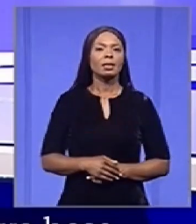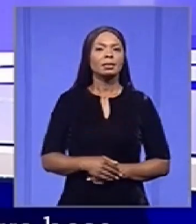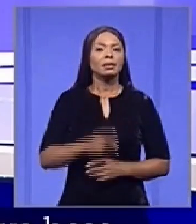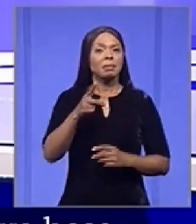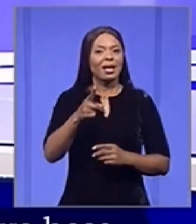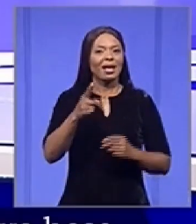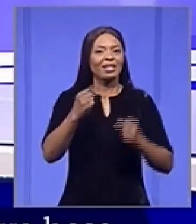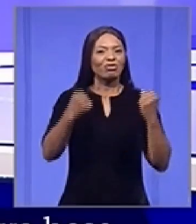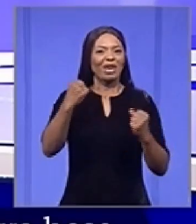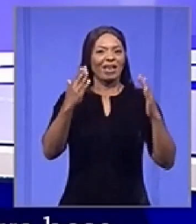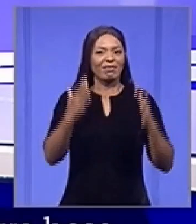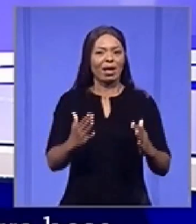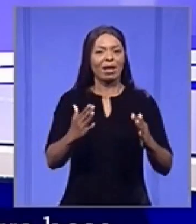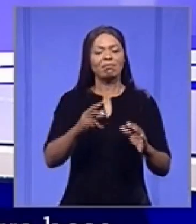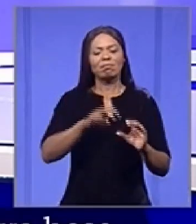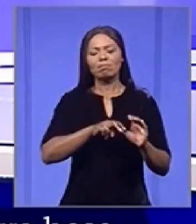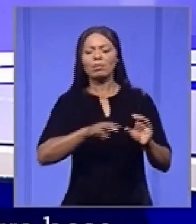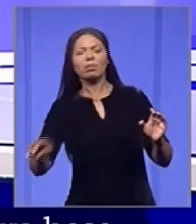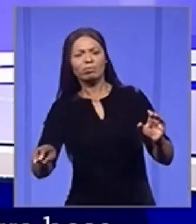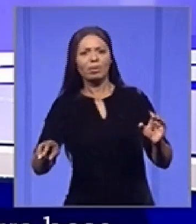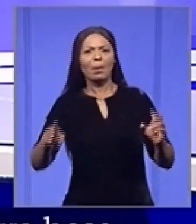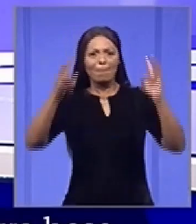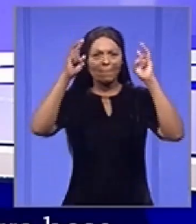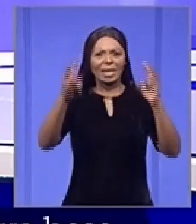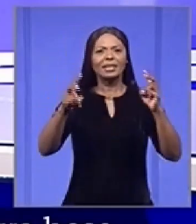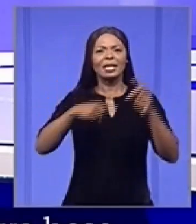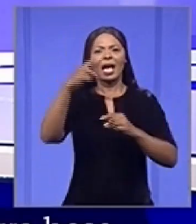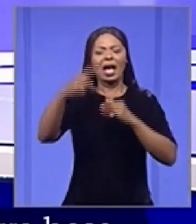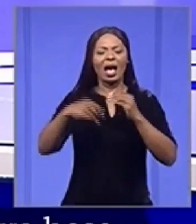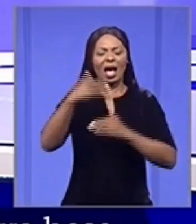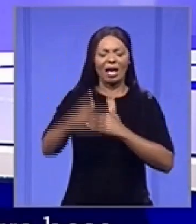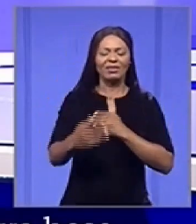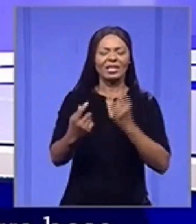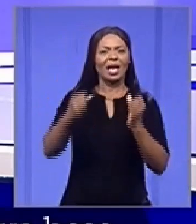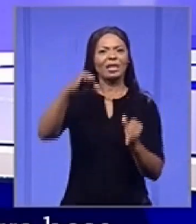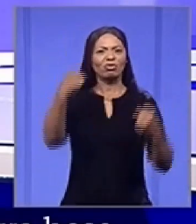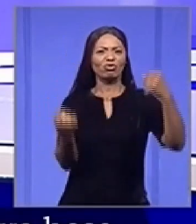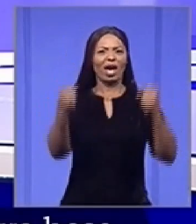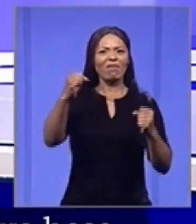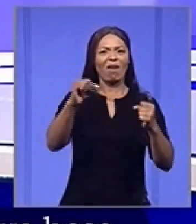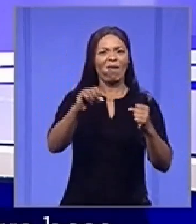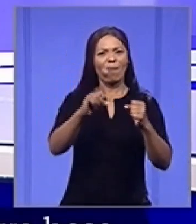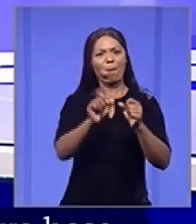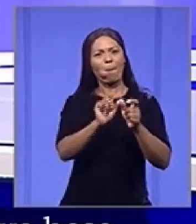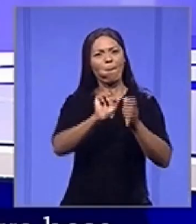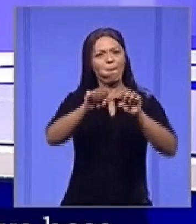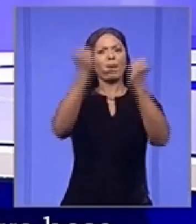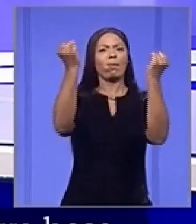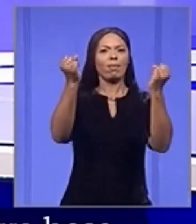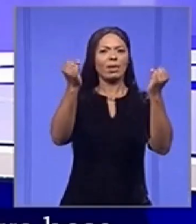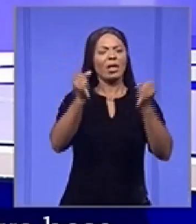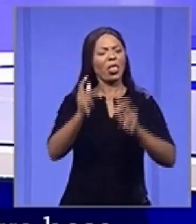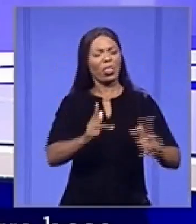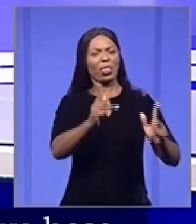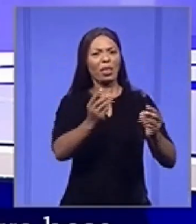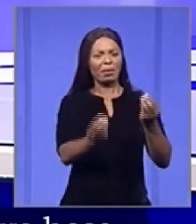bese e tsamaya morago gore steering wheel se somoge mme a tlogela bese e tletse bana go tsena mo sekgweng pele